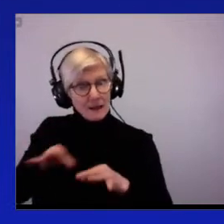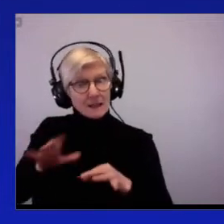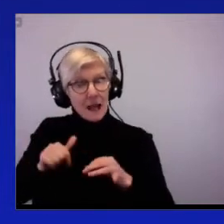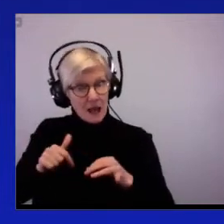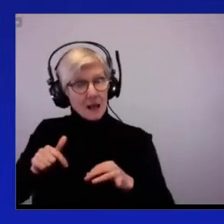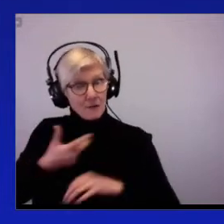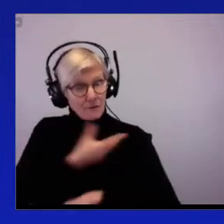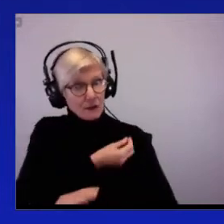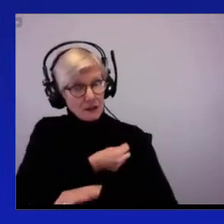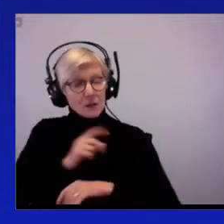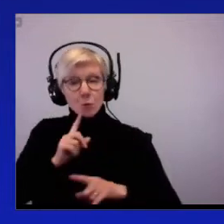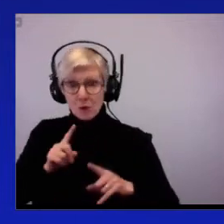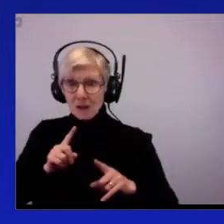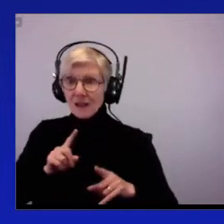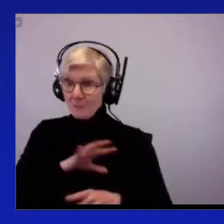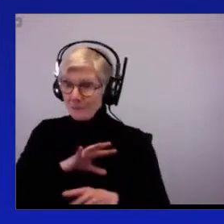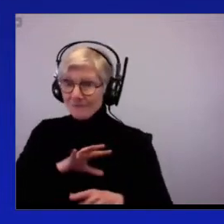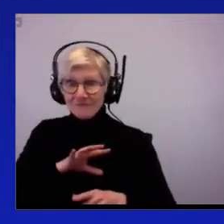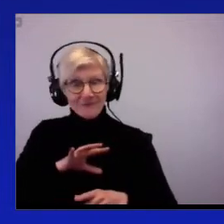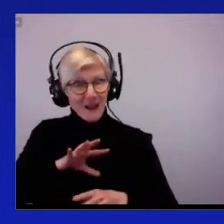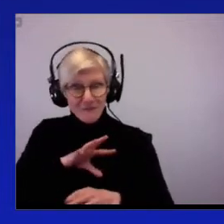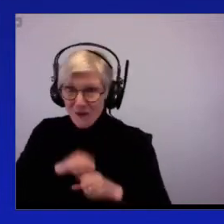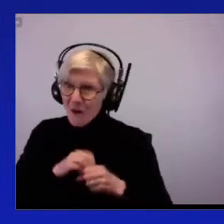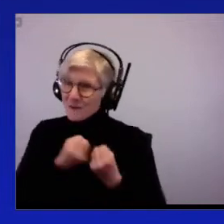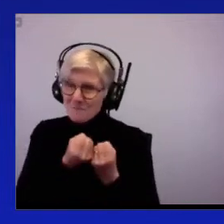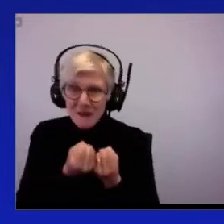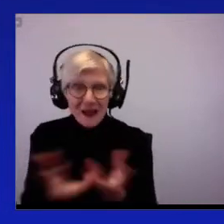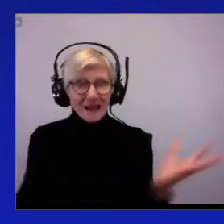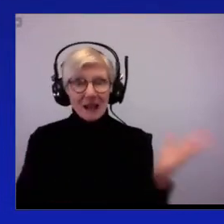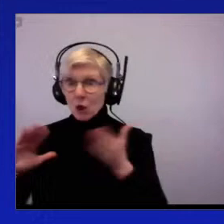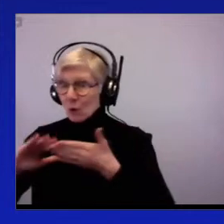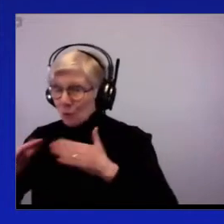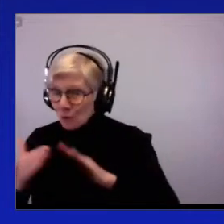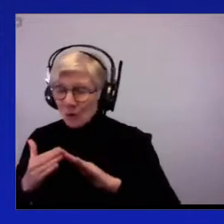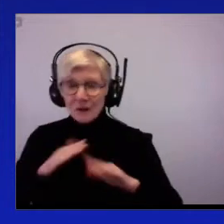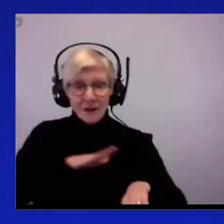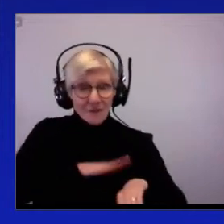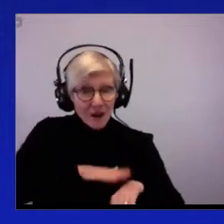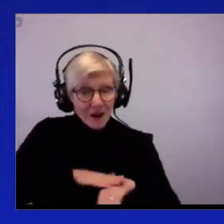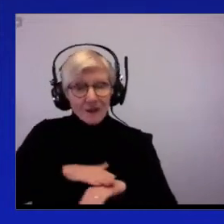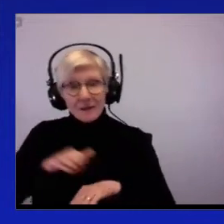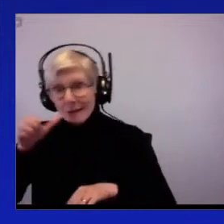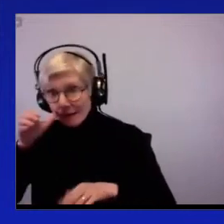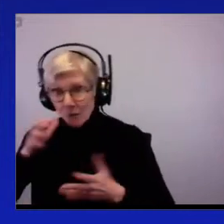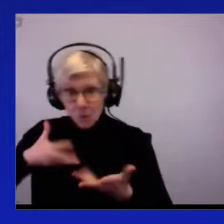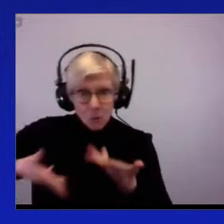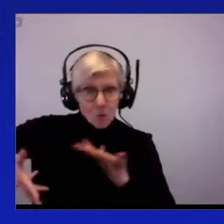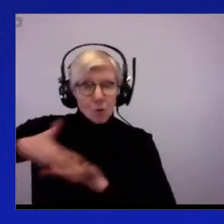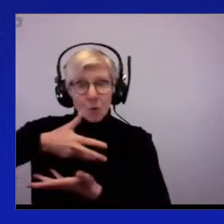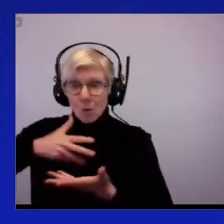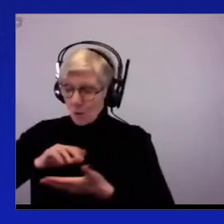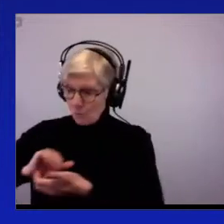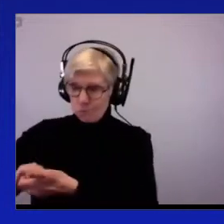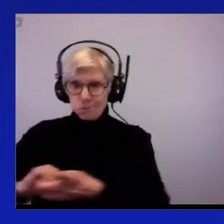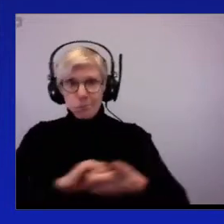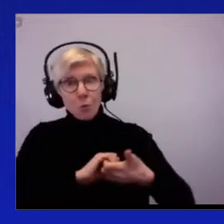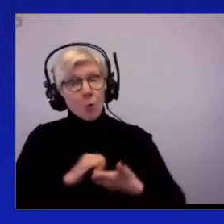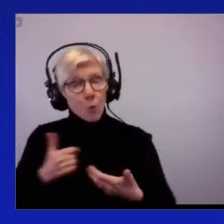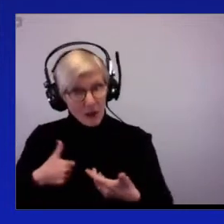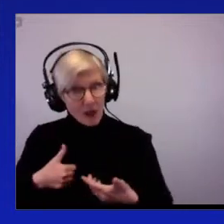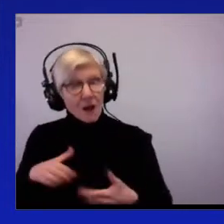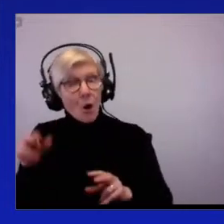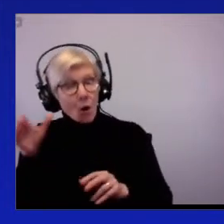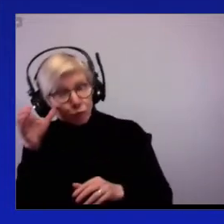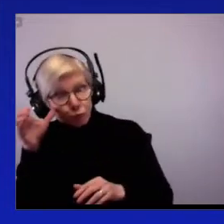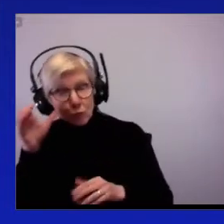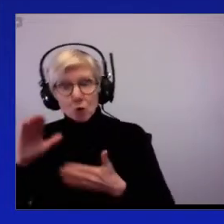is a sequencing task force, both of which are established specifically to hear from communities